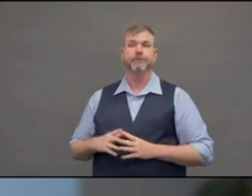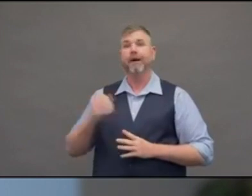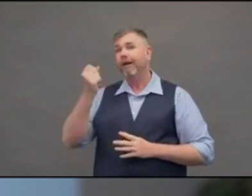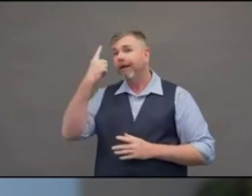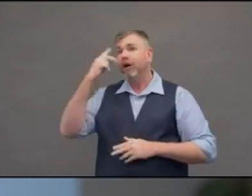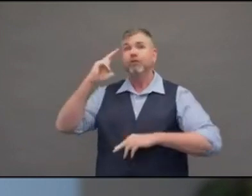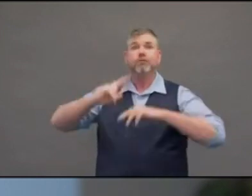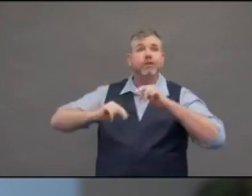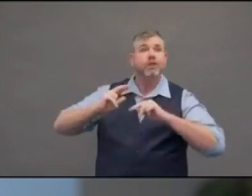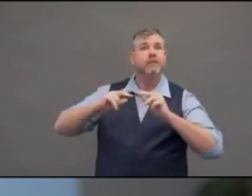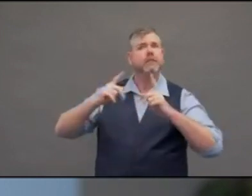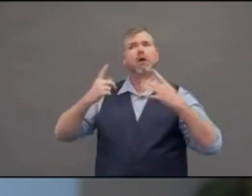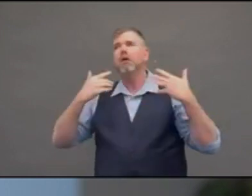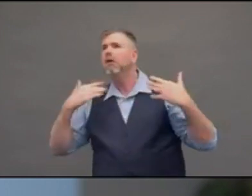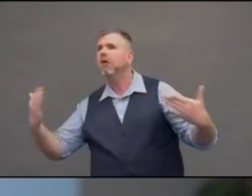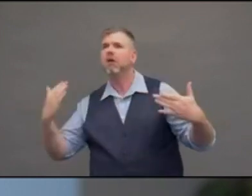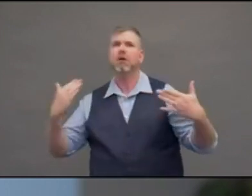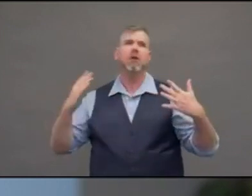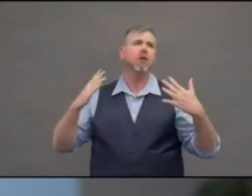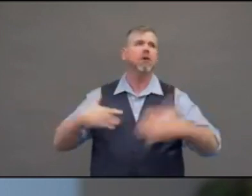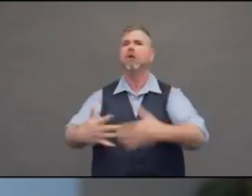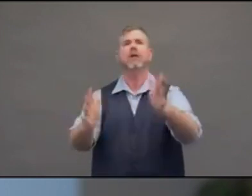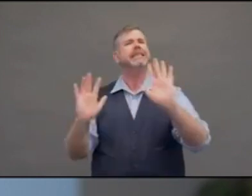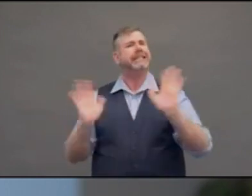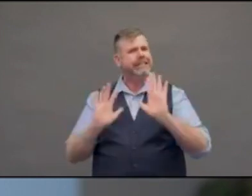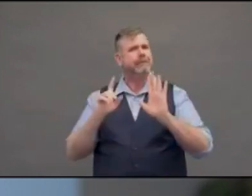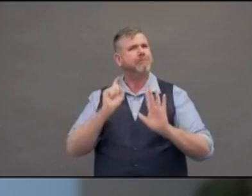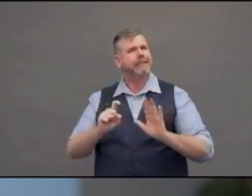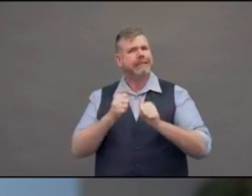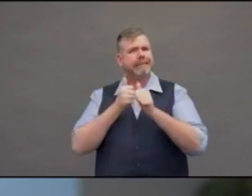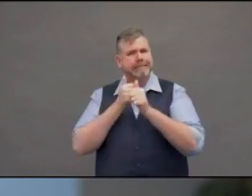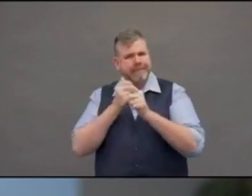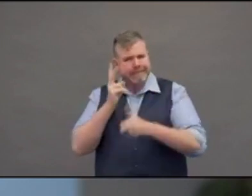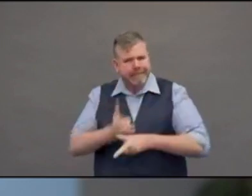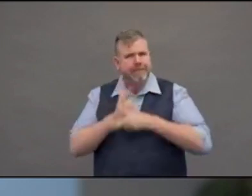for large construction projects and another set for small construction